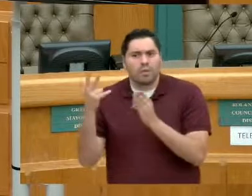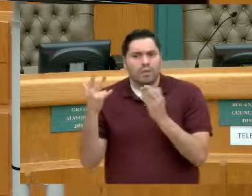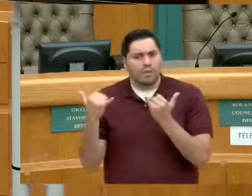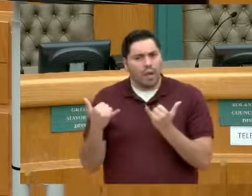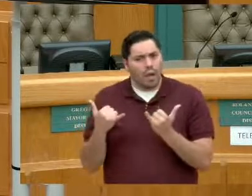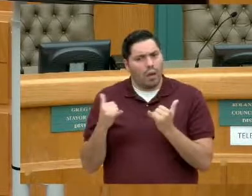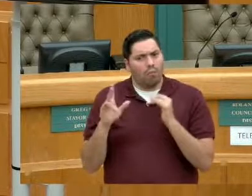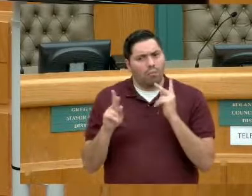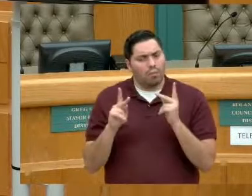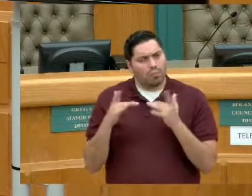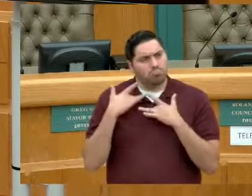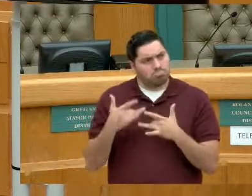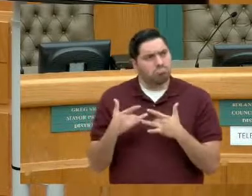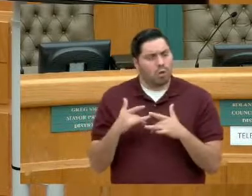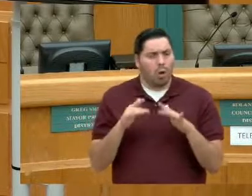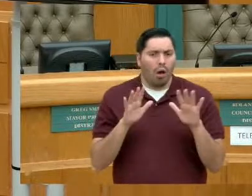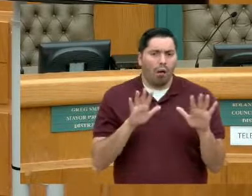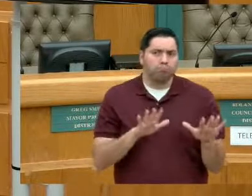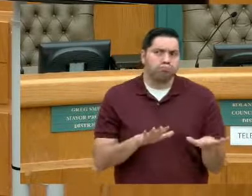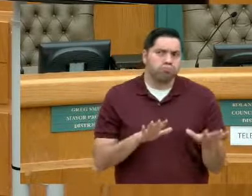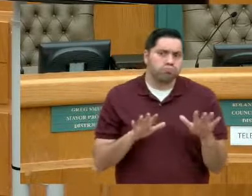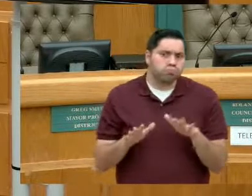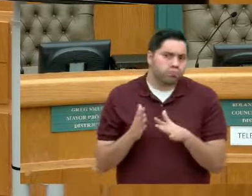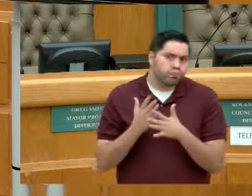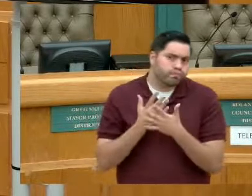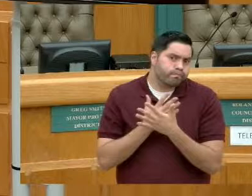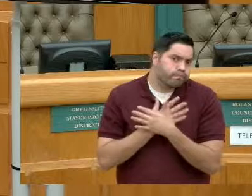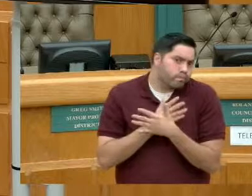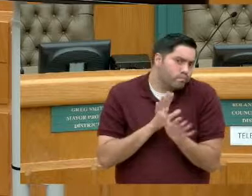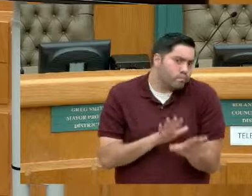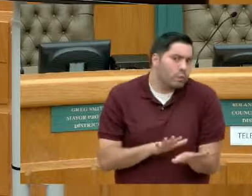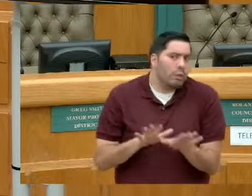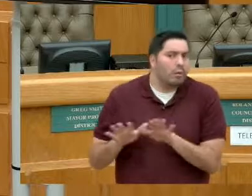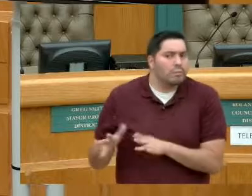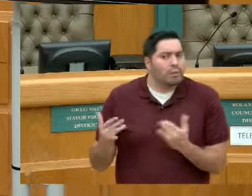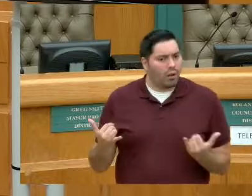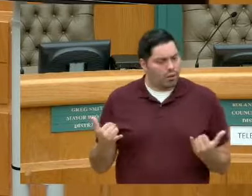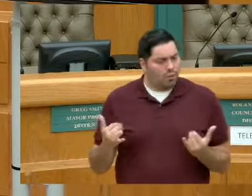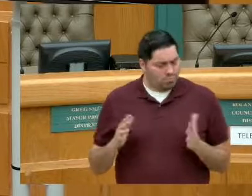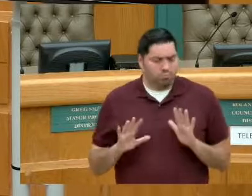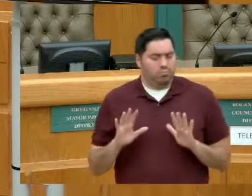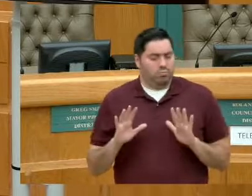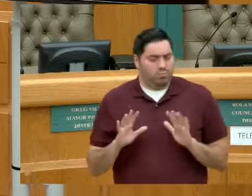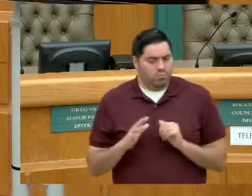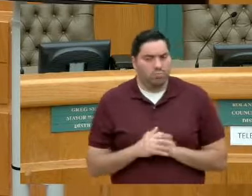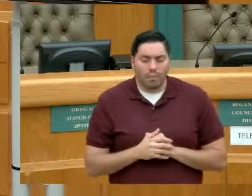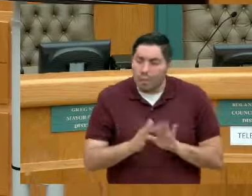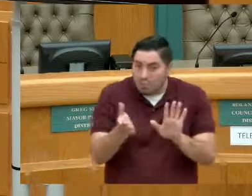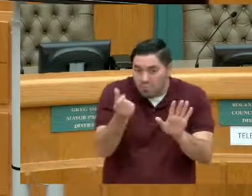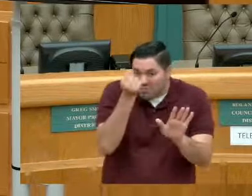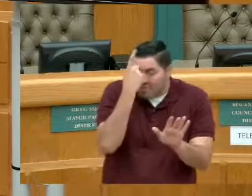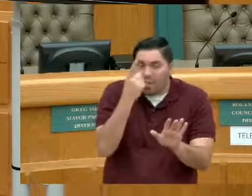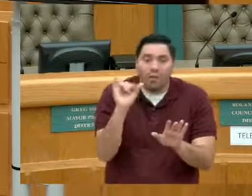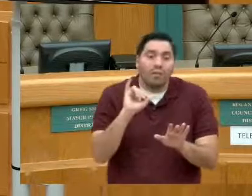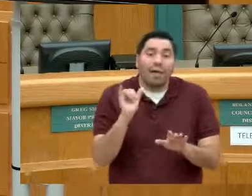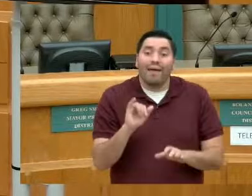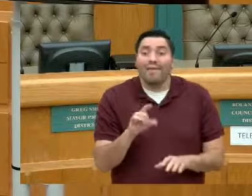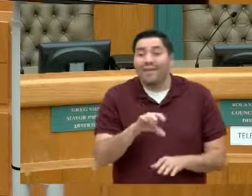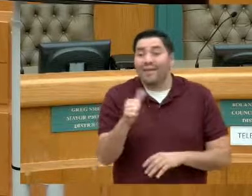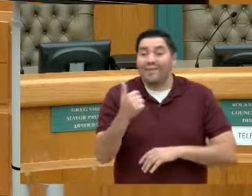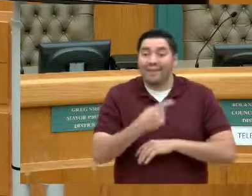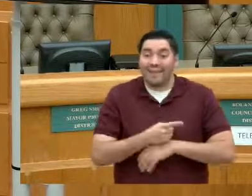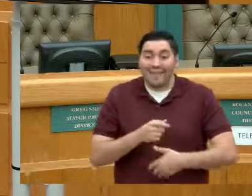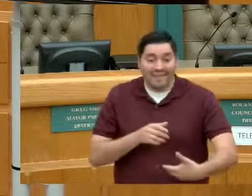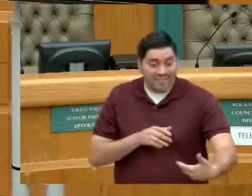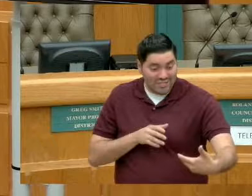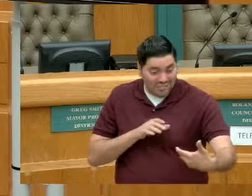normal, everyday citizens. And I want you to know that I understand it. I saw someone who just motioned to shake my hand just